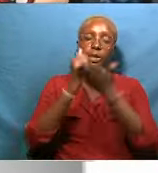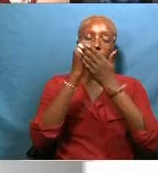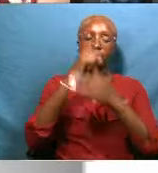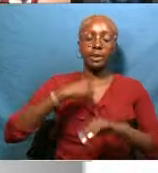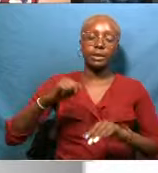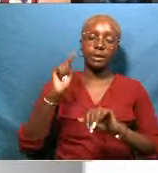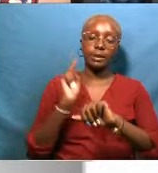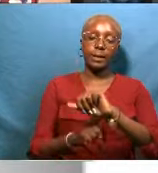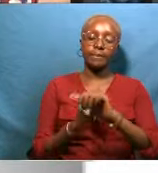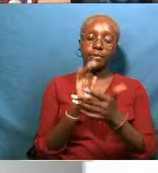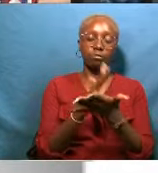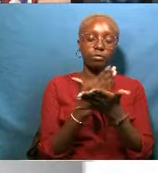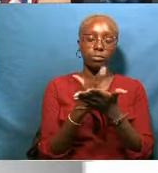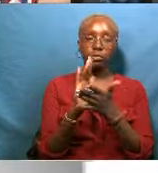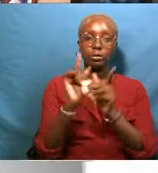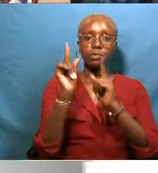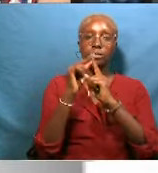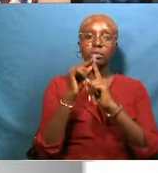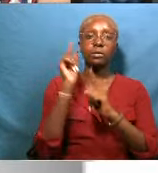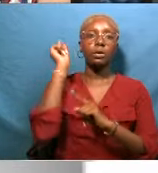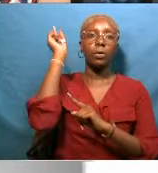and share his word.